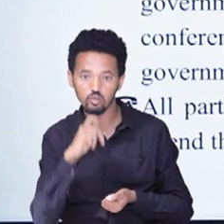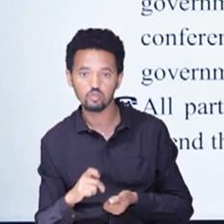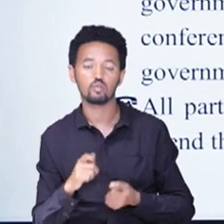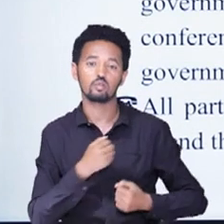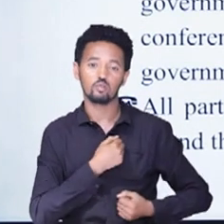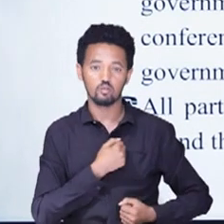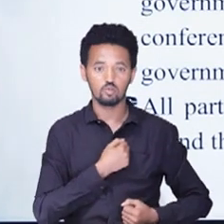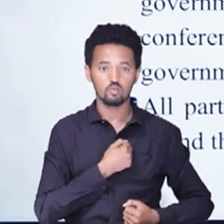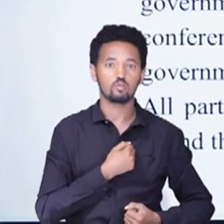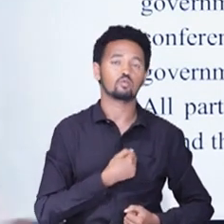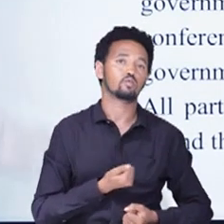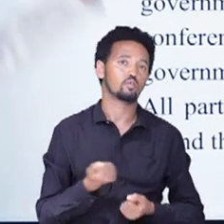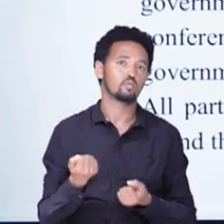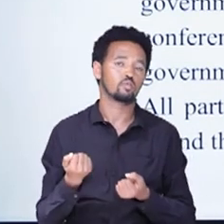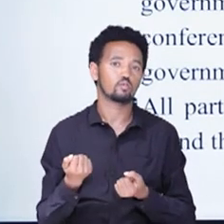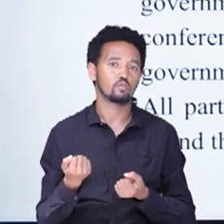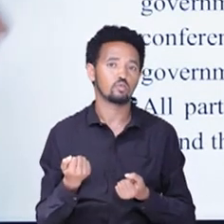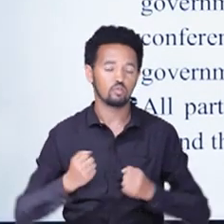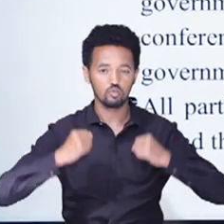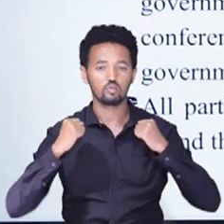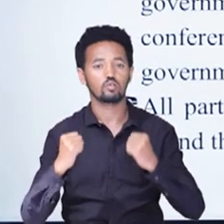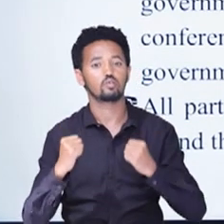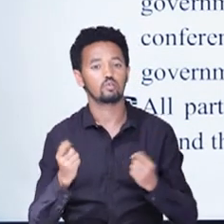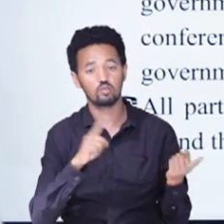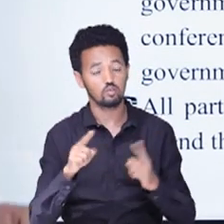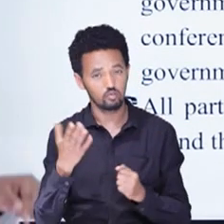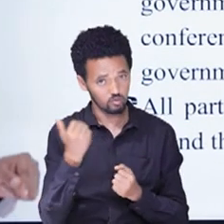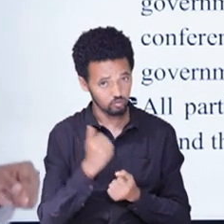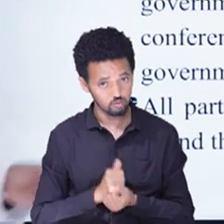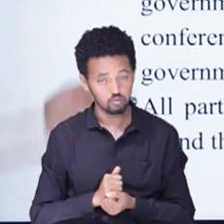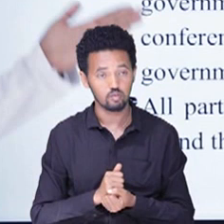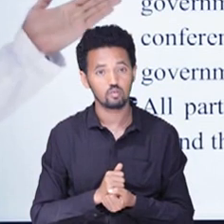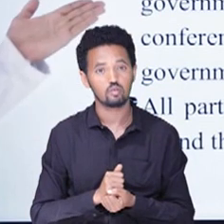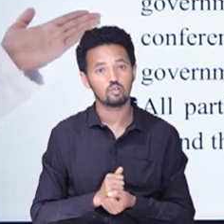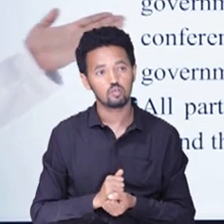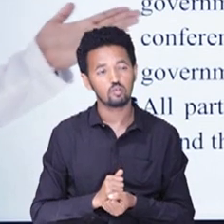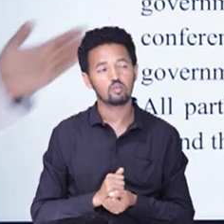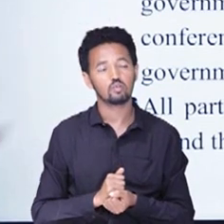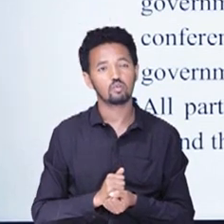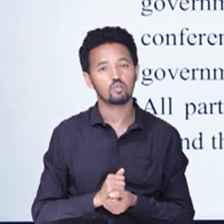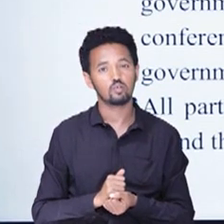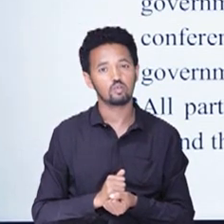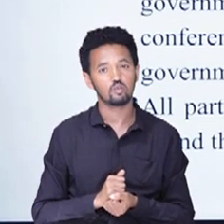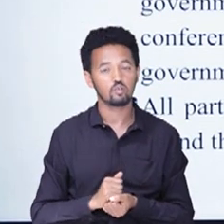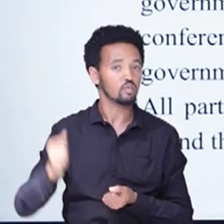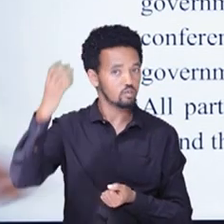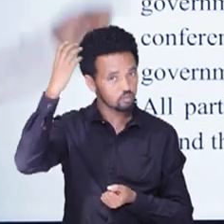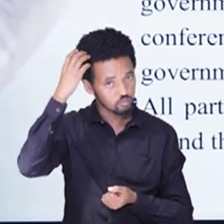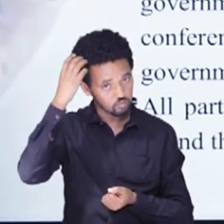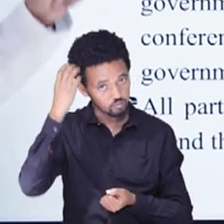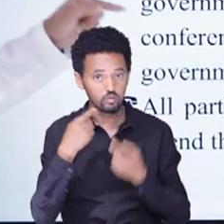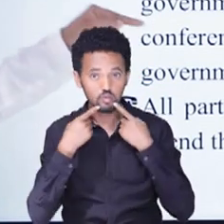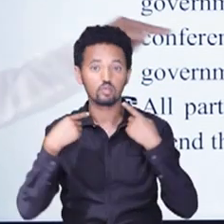military dictatorship. Then, on 26 June 1991, the provisional government announced